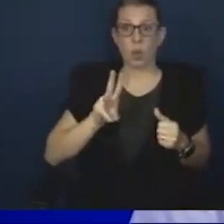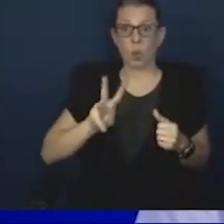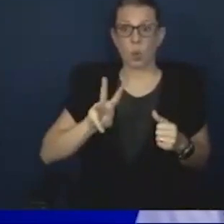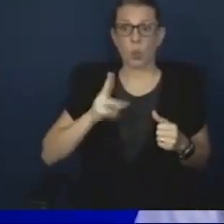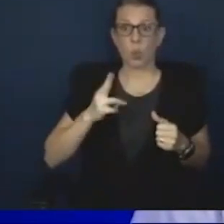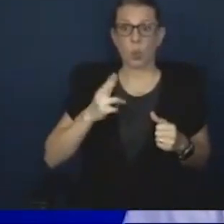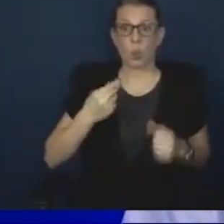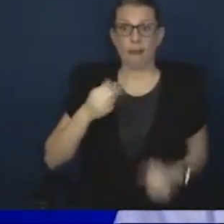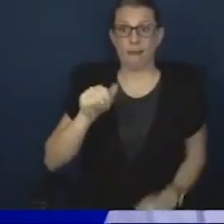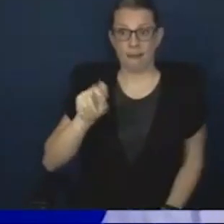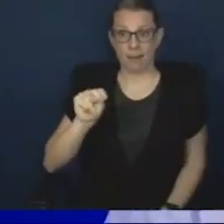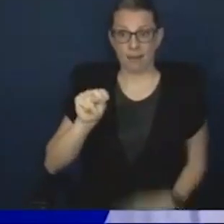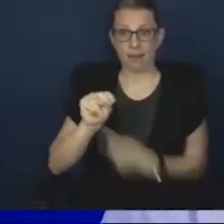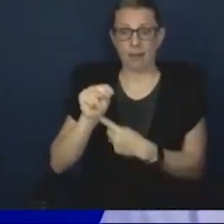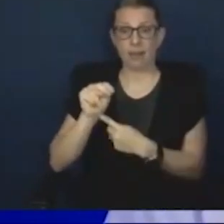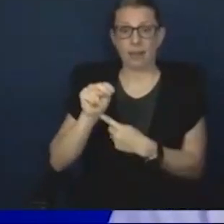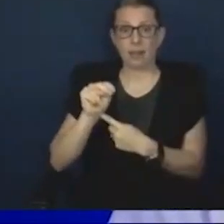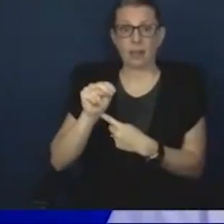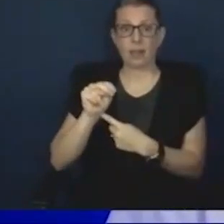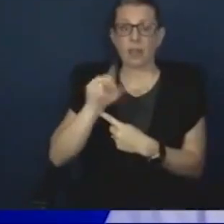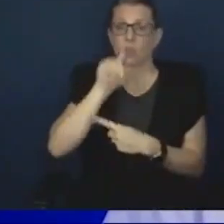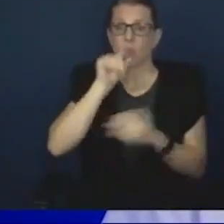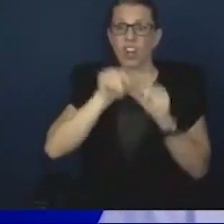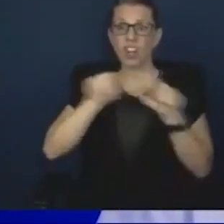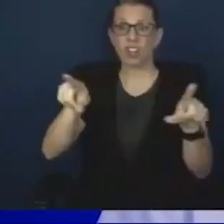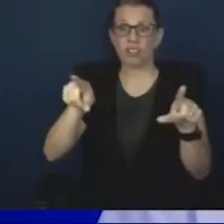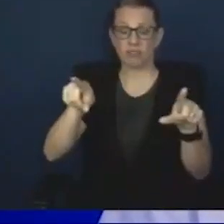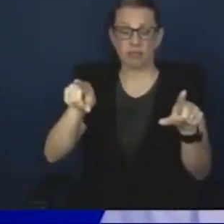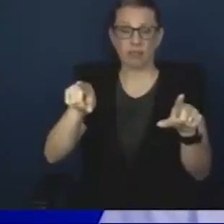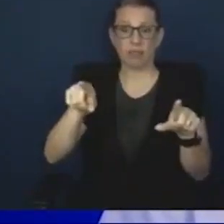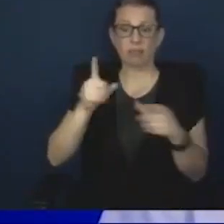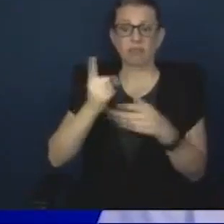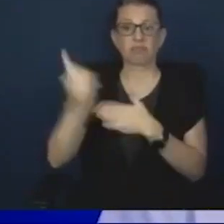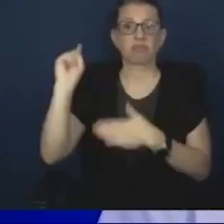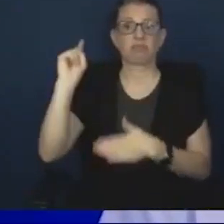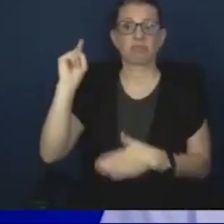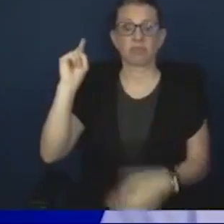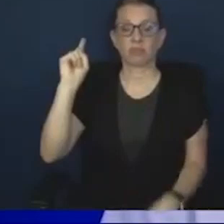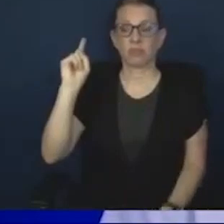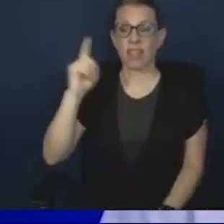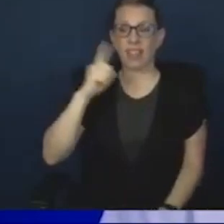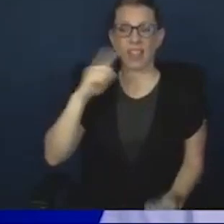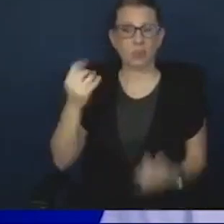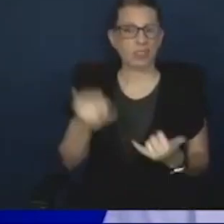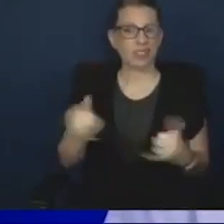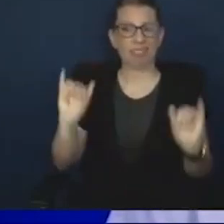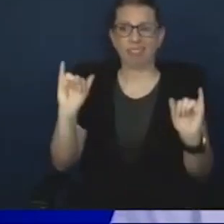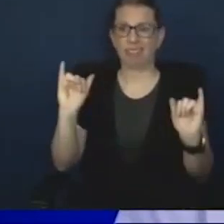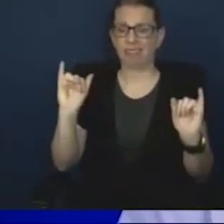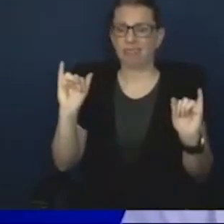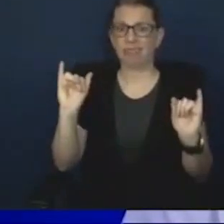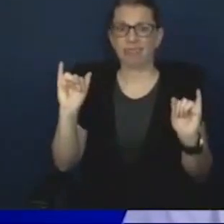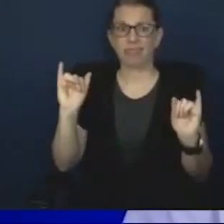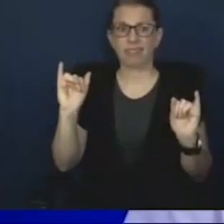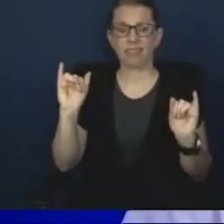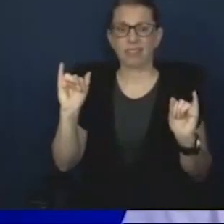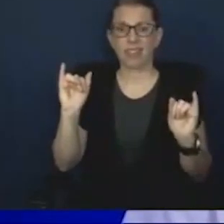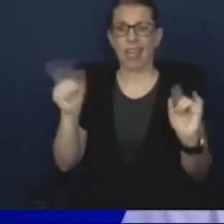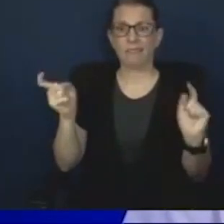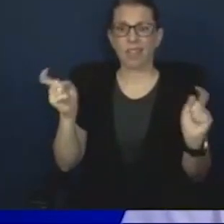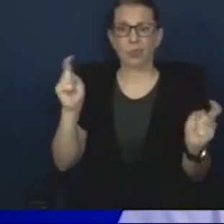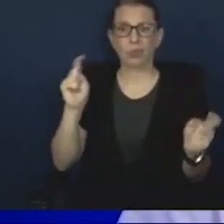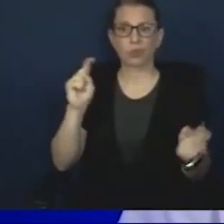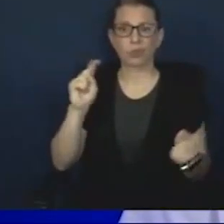said on TWIV this past week, you know, I think we are still in the throes of the evolution of